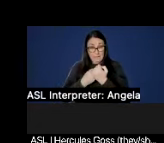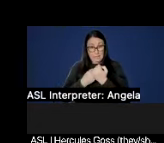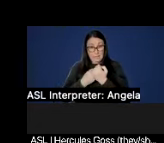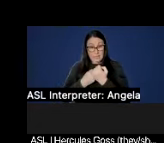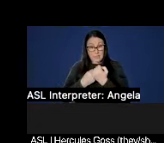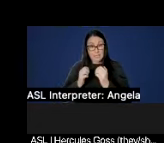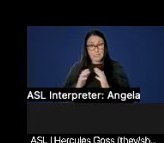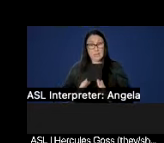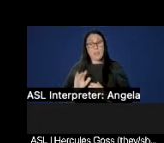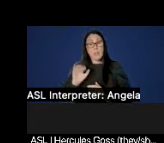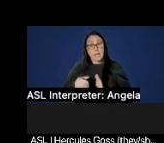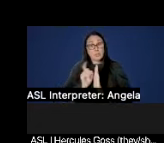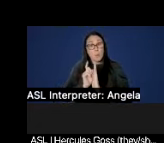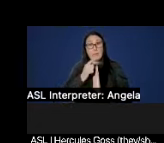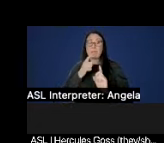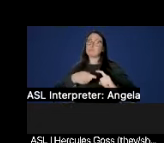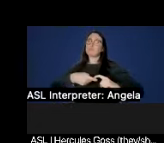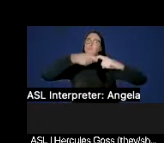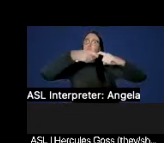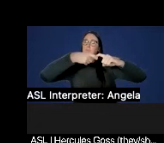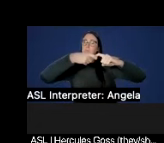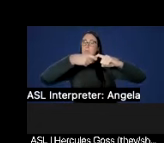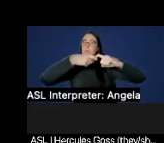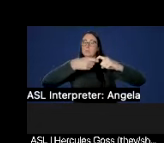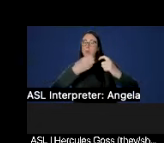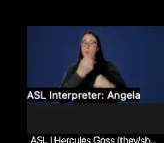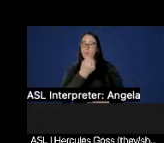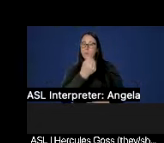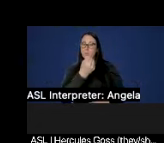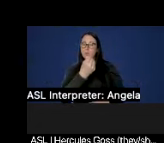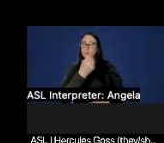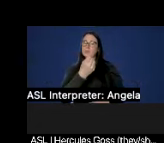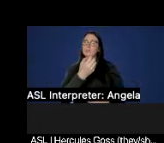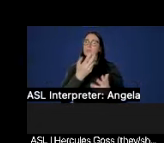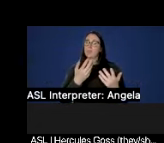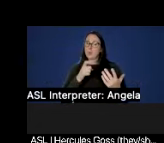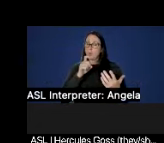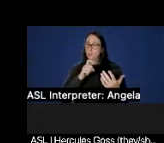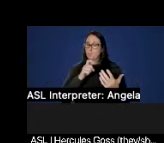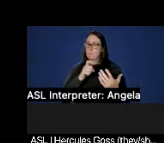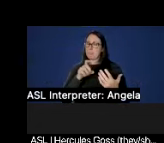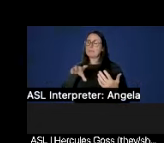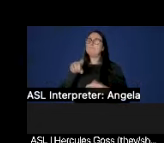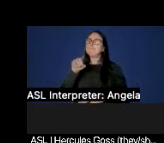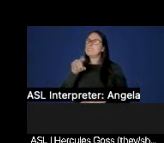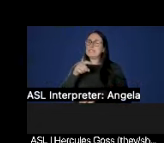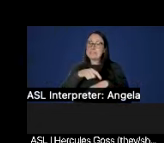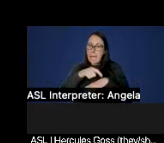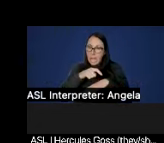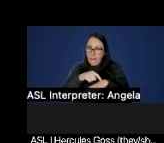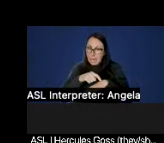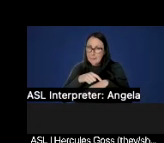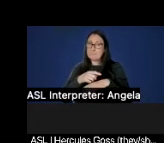to pause, we need to revisit this, or just to give a buffer of time to make sure that the survivor that